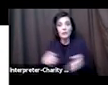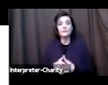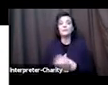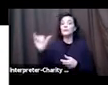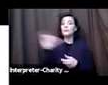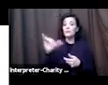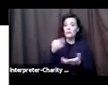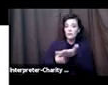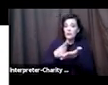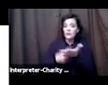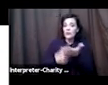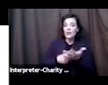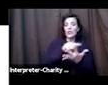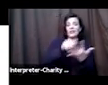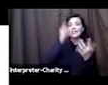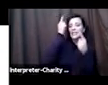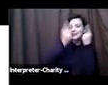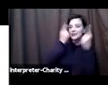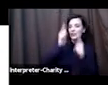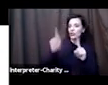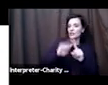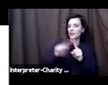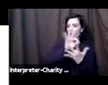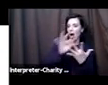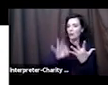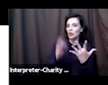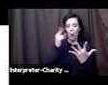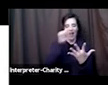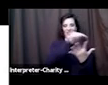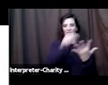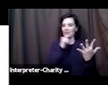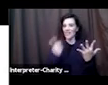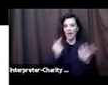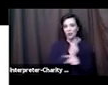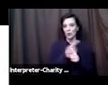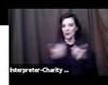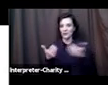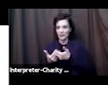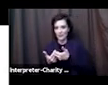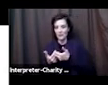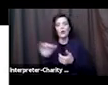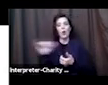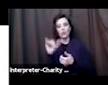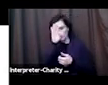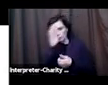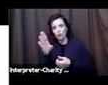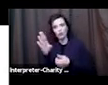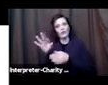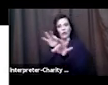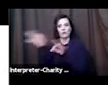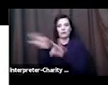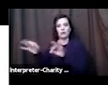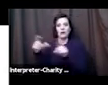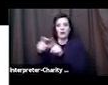that were at least considered, and then say why they're not appropriate for kiddo. And we want things to be finite and straightforward. And that's usually going to get